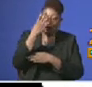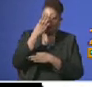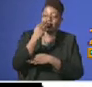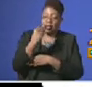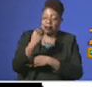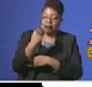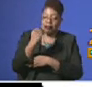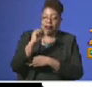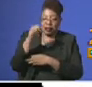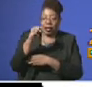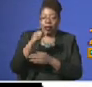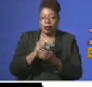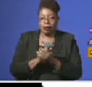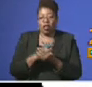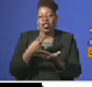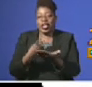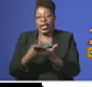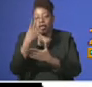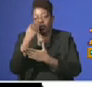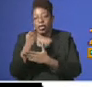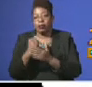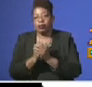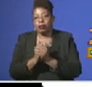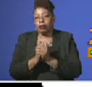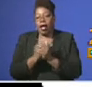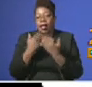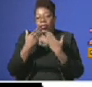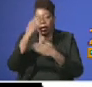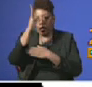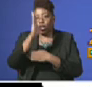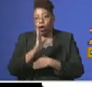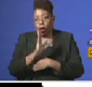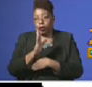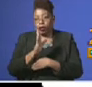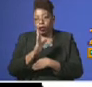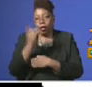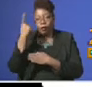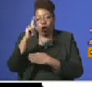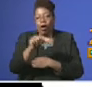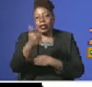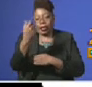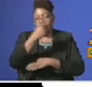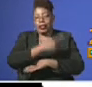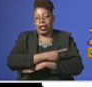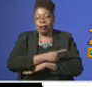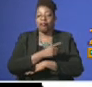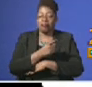down and sleep. Lay down and sleep, eh? And we thank God for sparing you for another day. That's